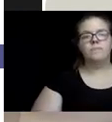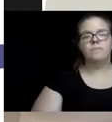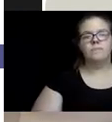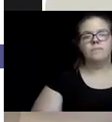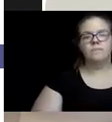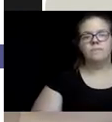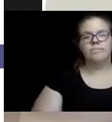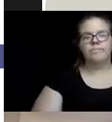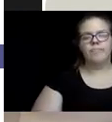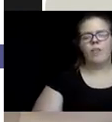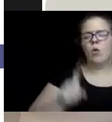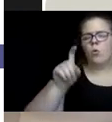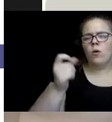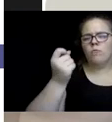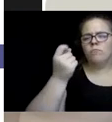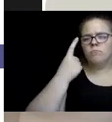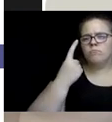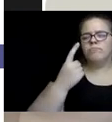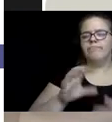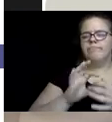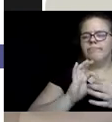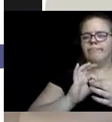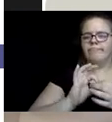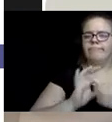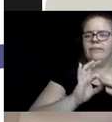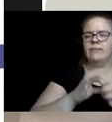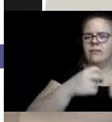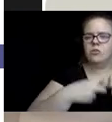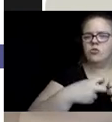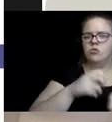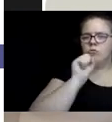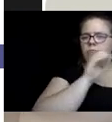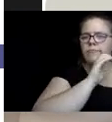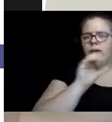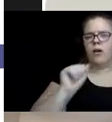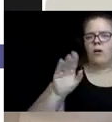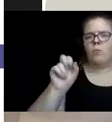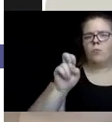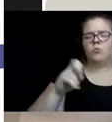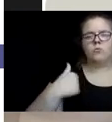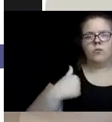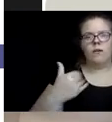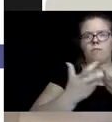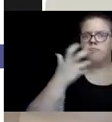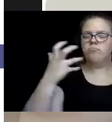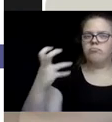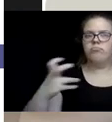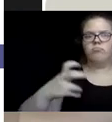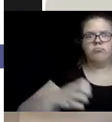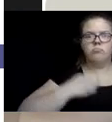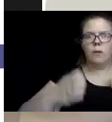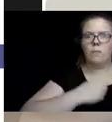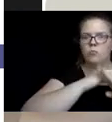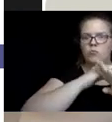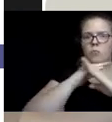What we need to understand about the issue of elder abuse is there are tremendous emotional barriers to reporting. When